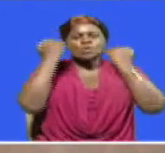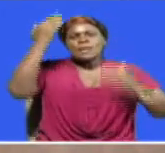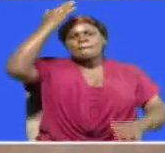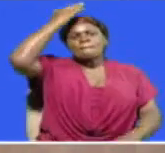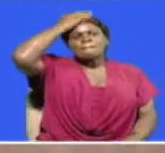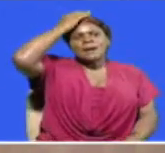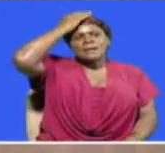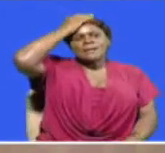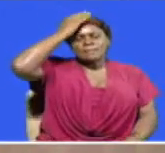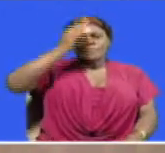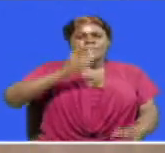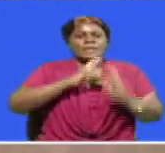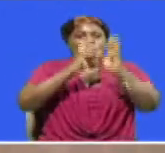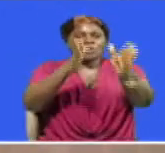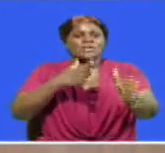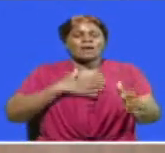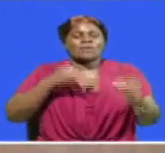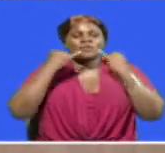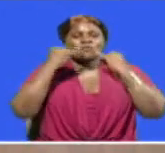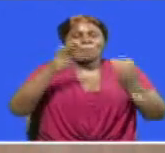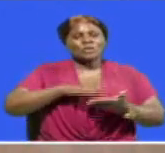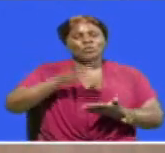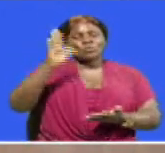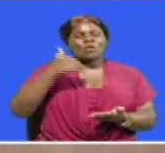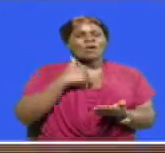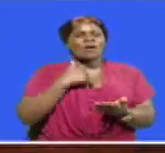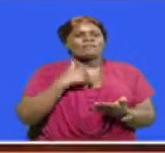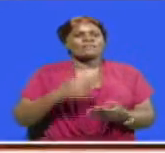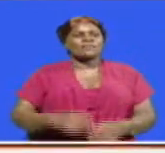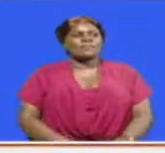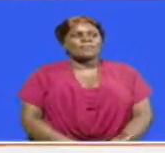Monday. Winfrey Owinom has the details.